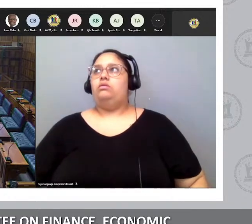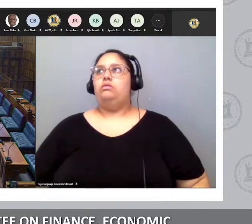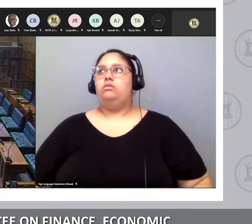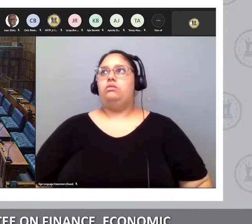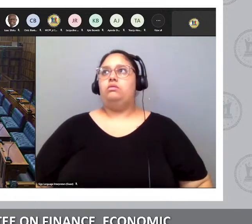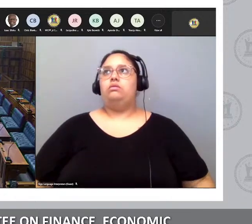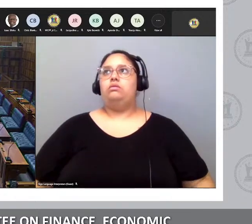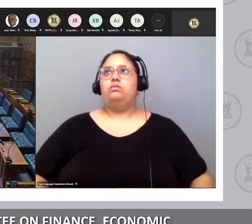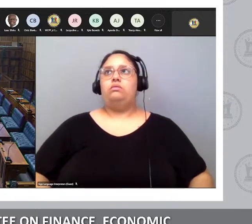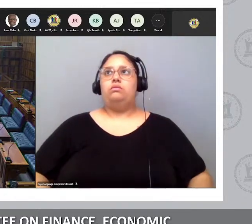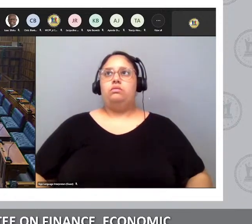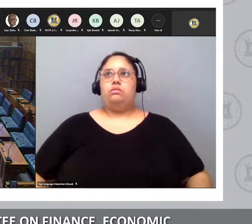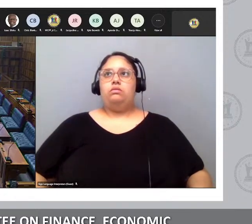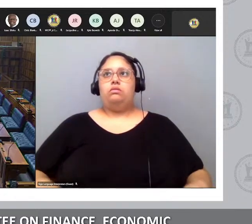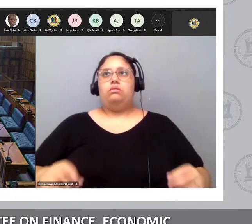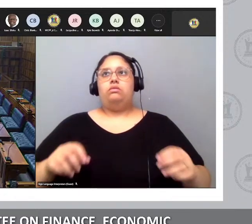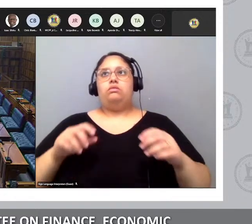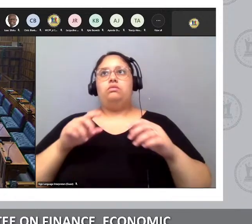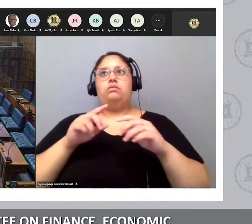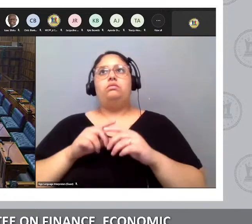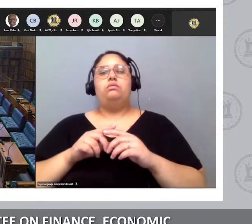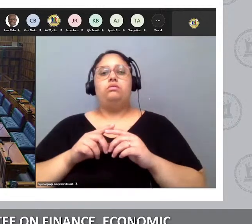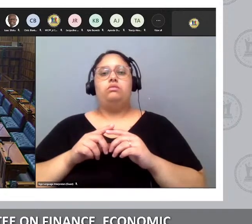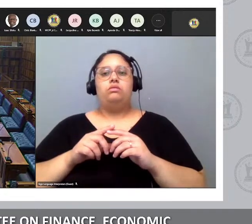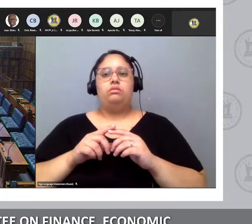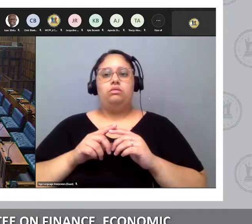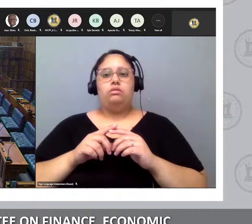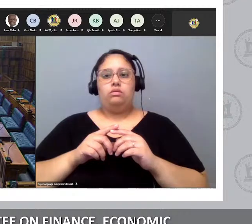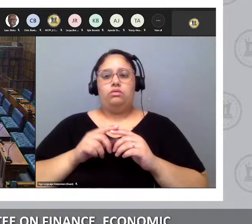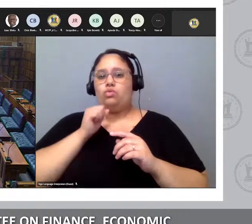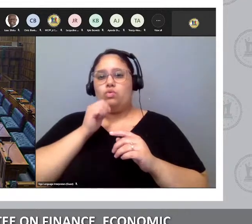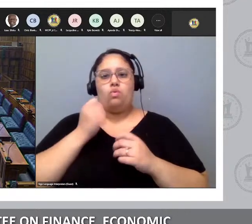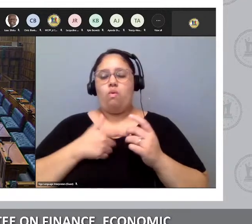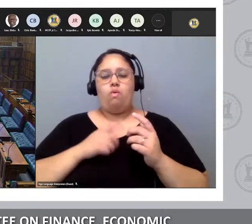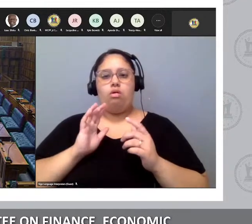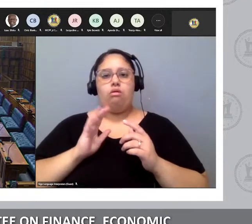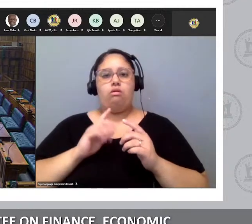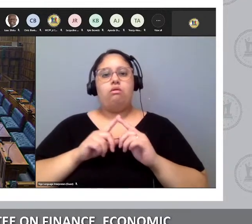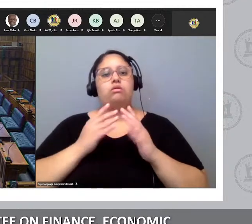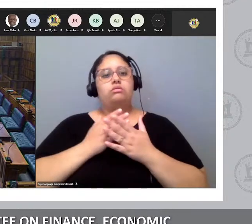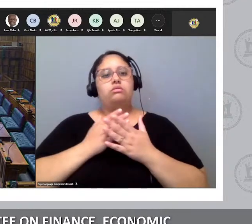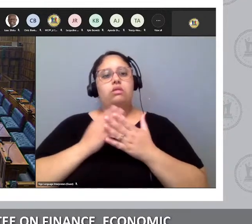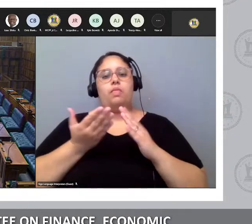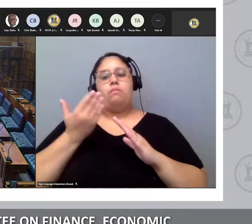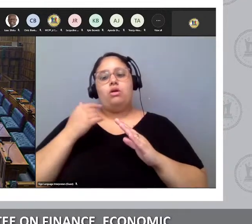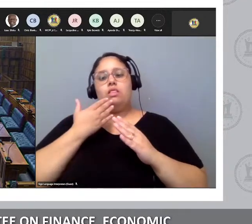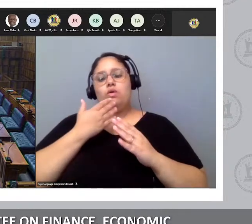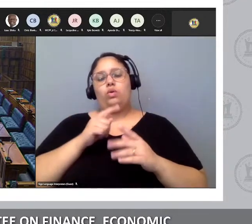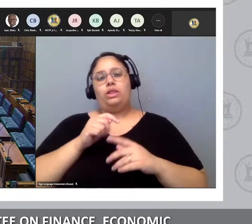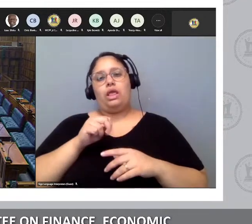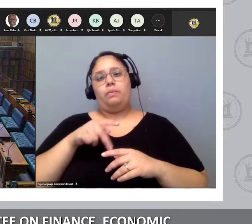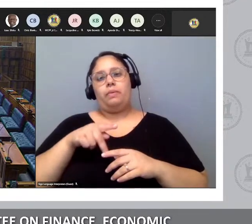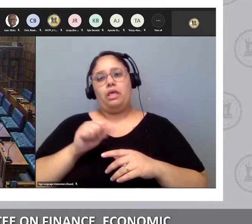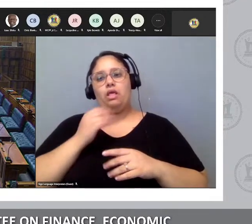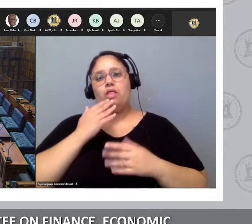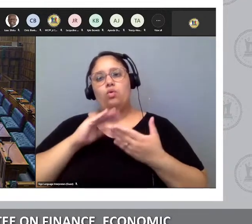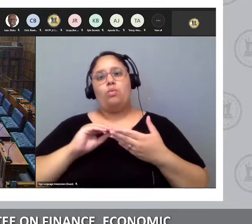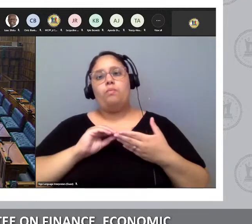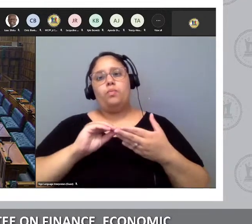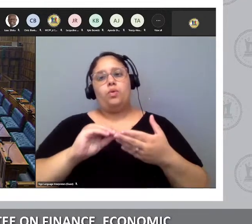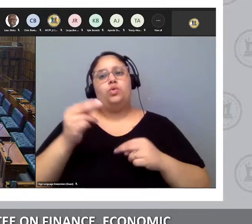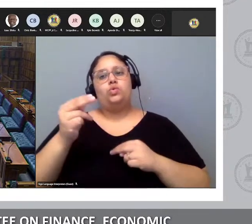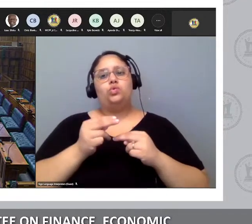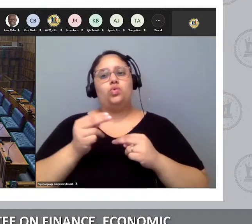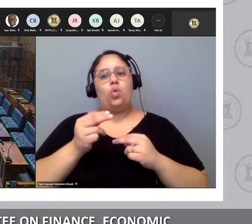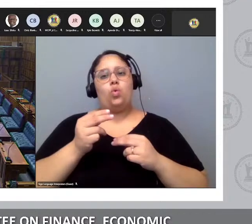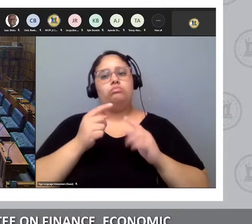wind there's ranging something of the past thank you for tnpa to bring in the short tensioners so we can see